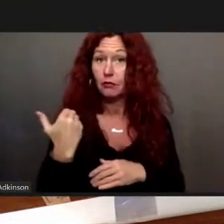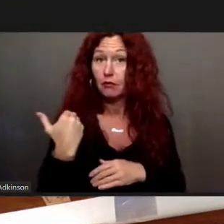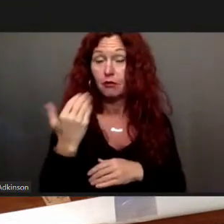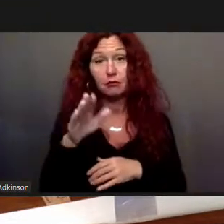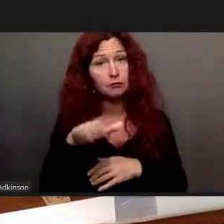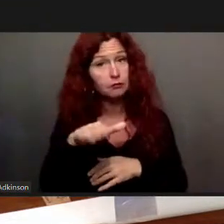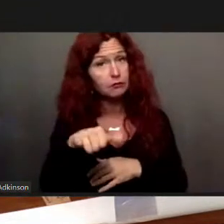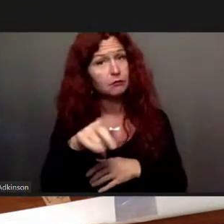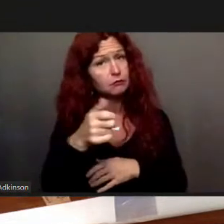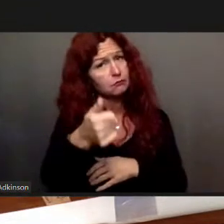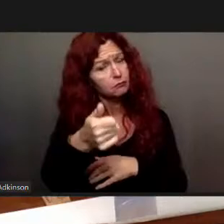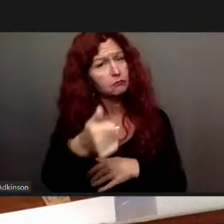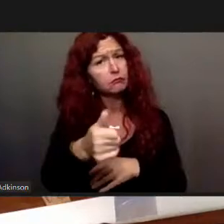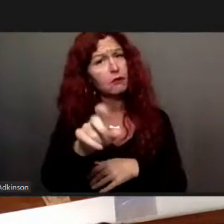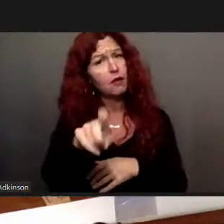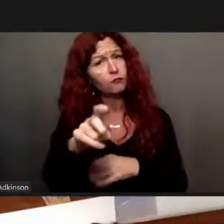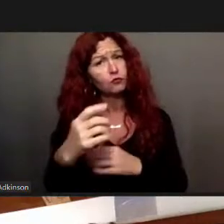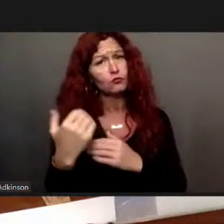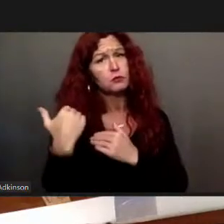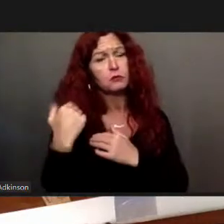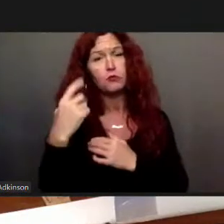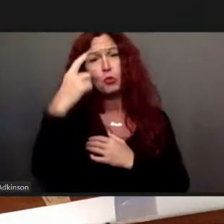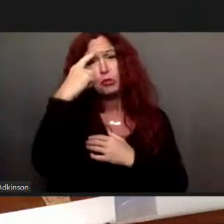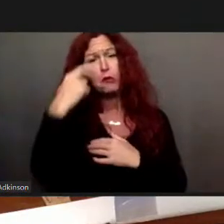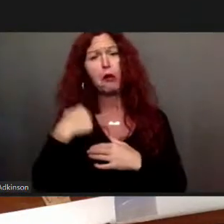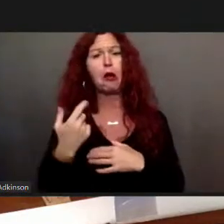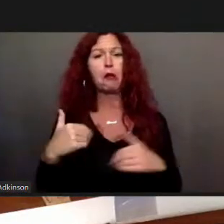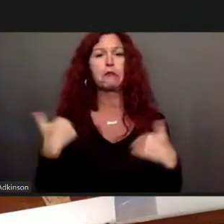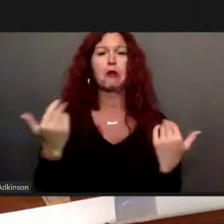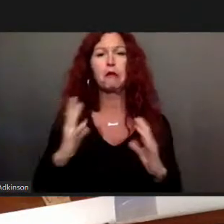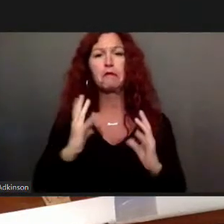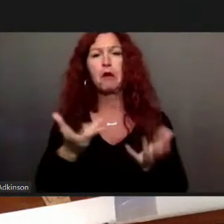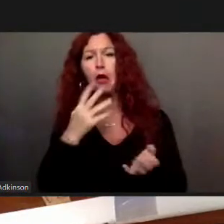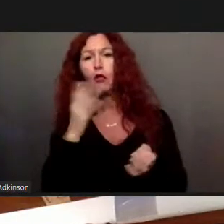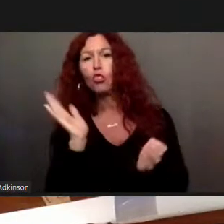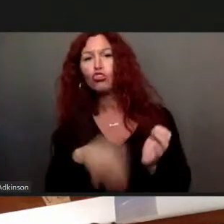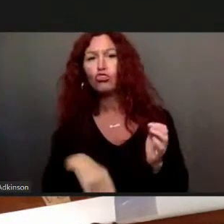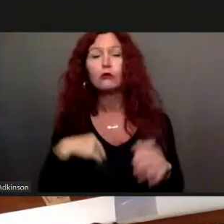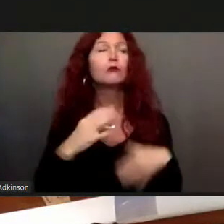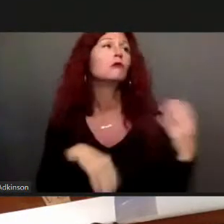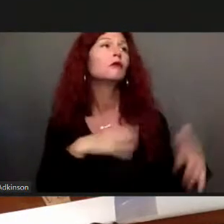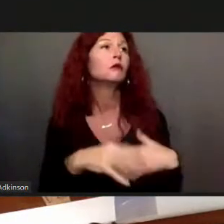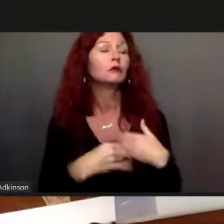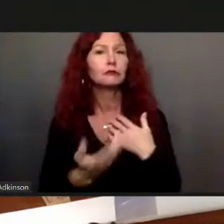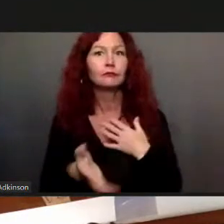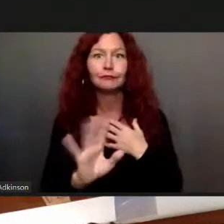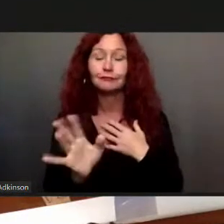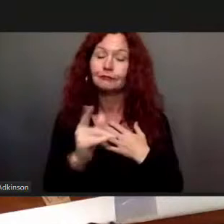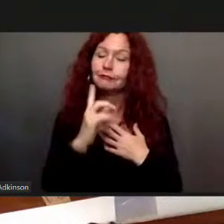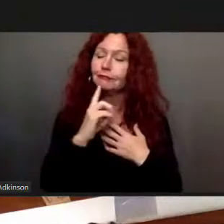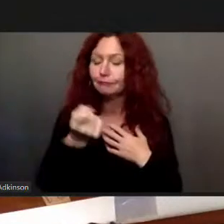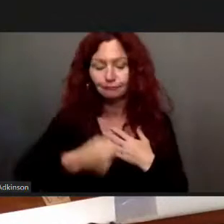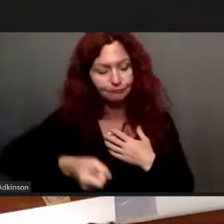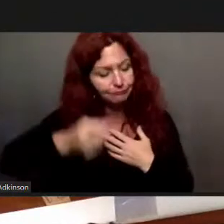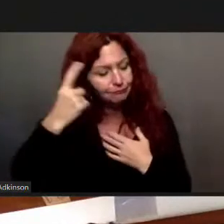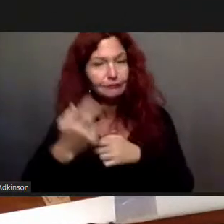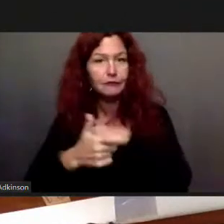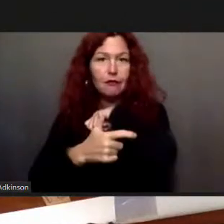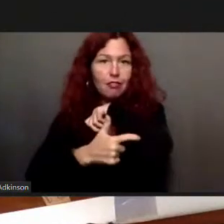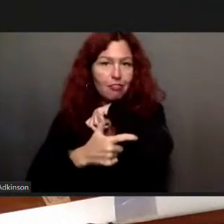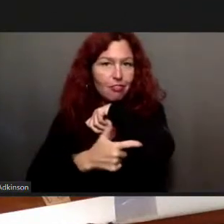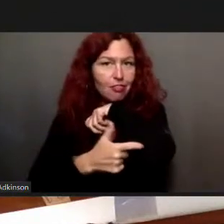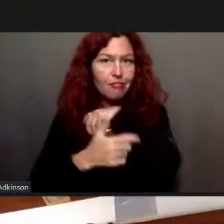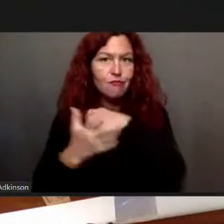your responsibility to keep safe. You know, yeah, you may want to go to a party. You may want to, you know, hang out with your friends, et cetera.